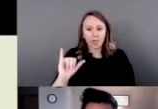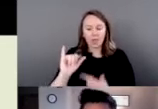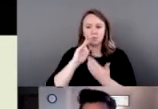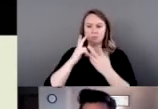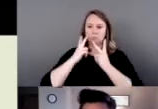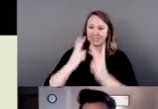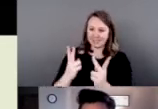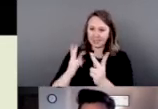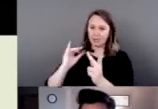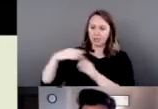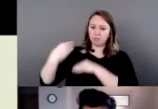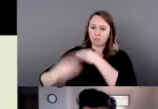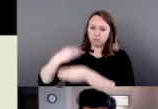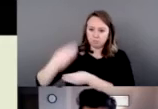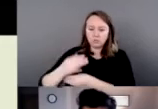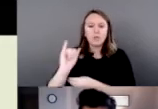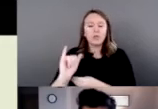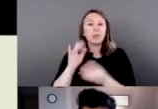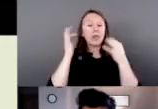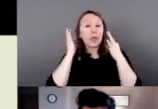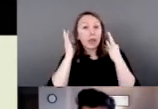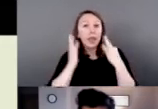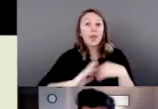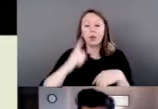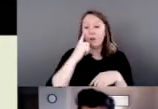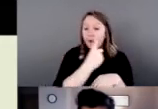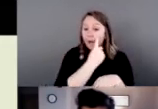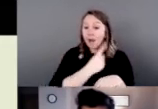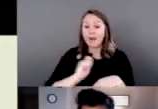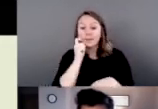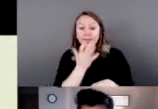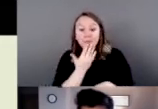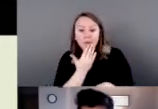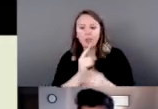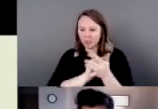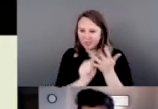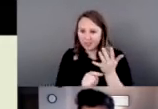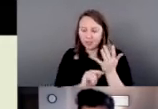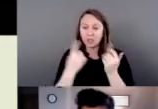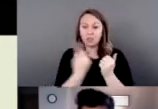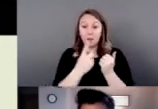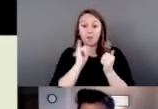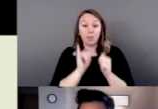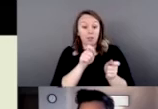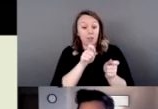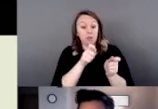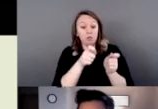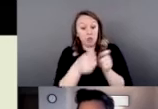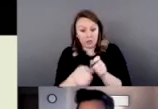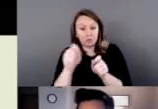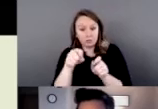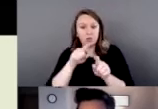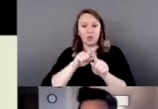color, your skin color, something that you can see that changes, but it doesn't alter